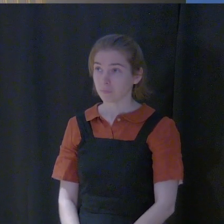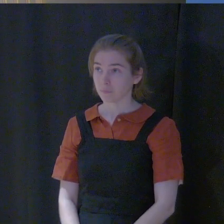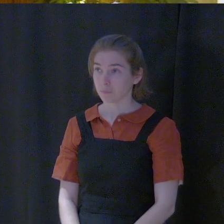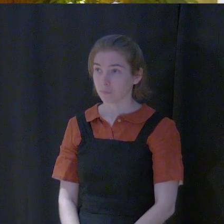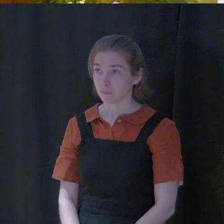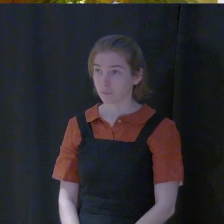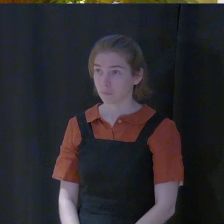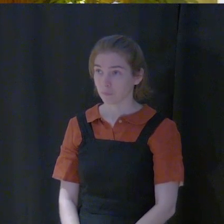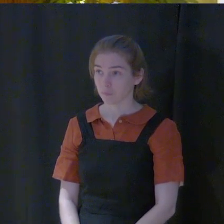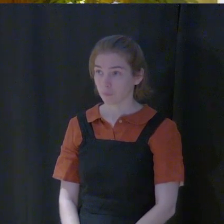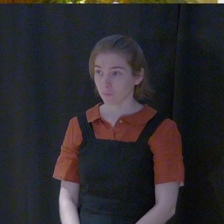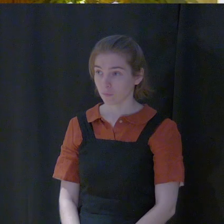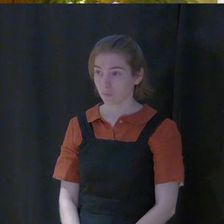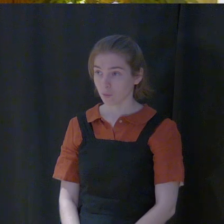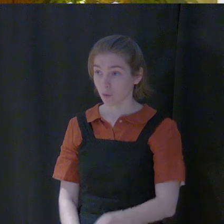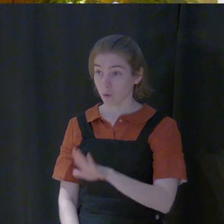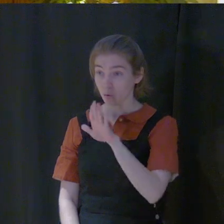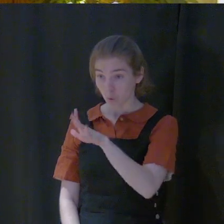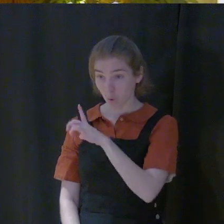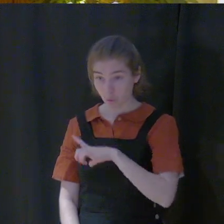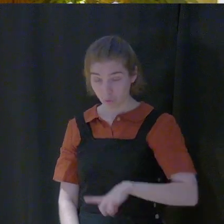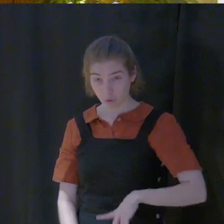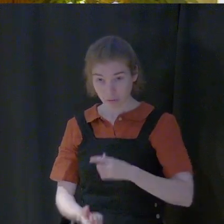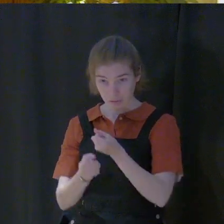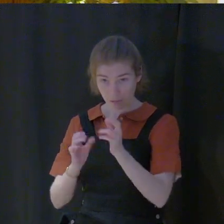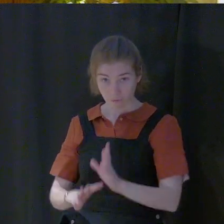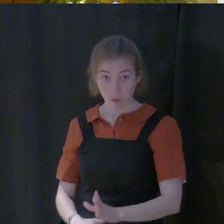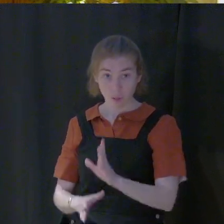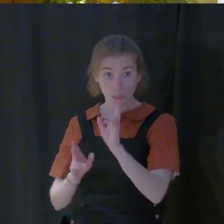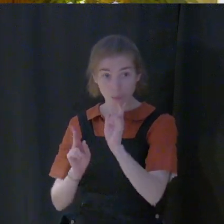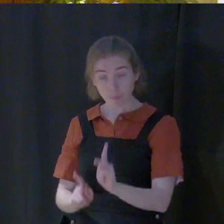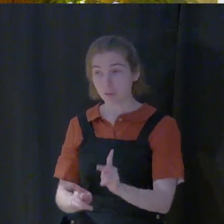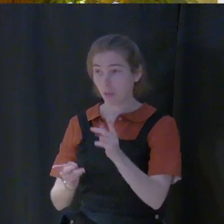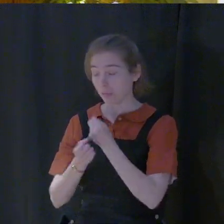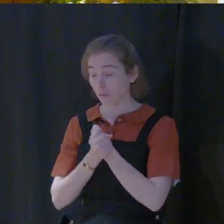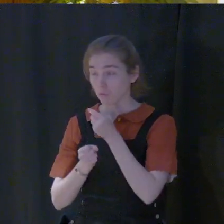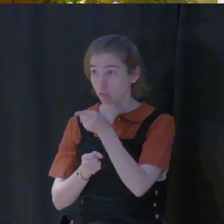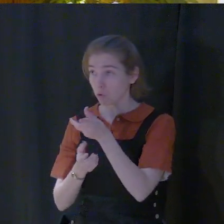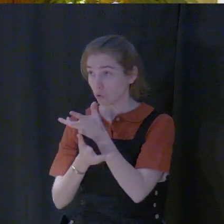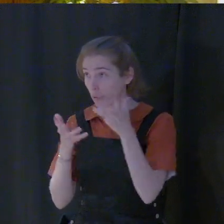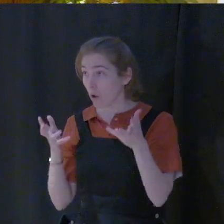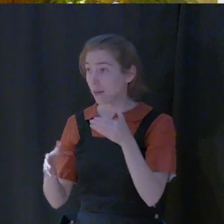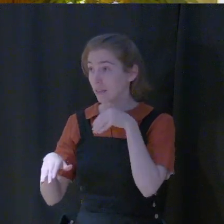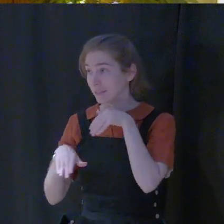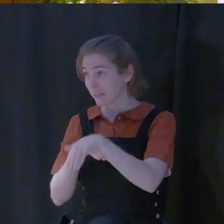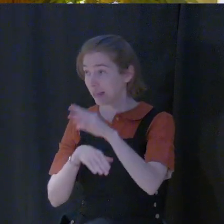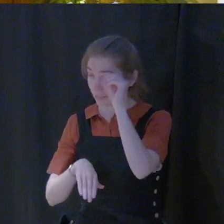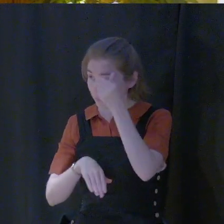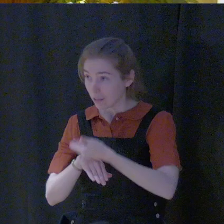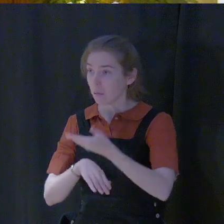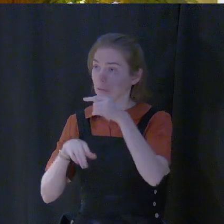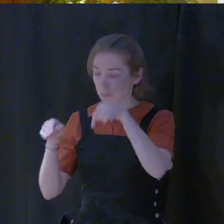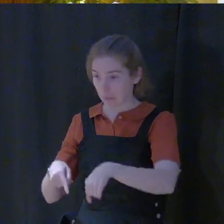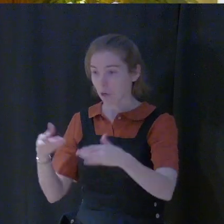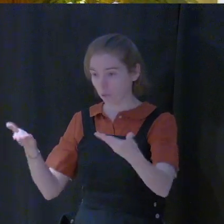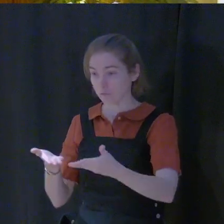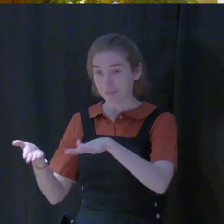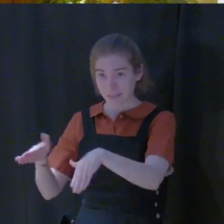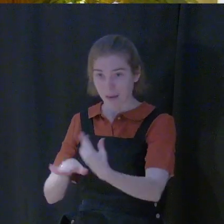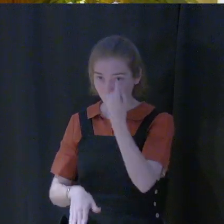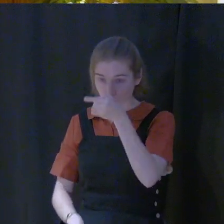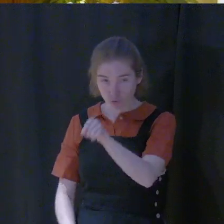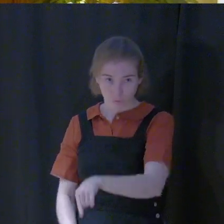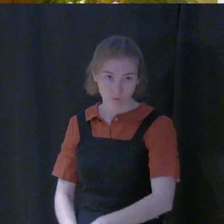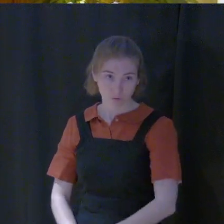Your Lord and your Savior, the one that loves you so much, who's willing to send his Son to this earth to die just for